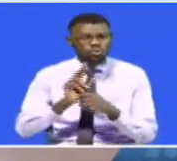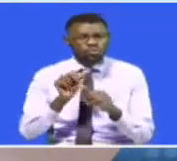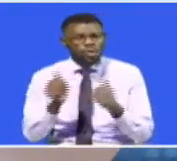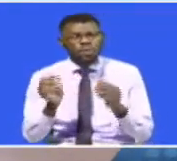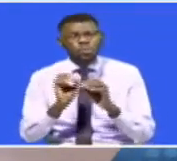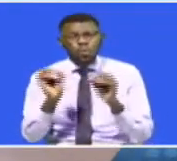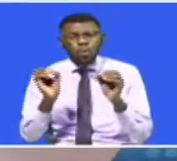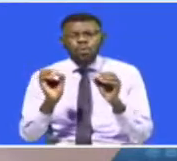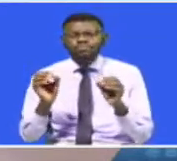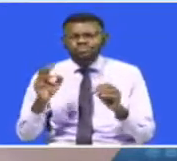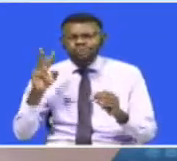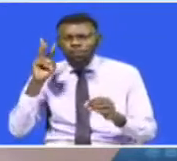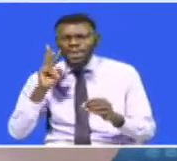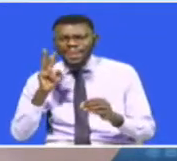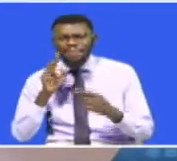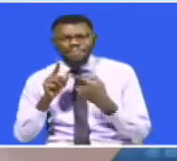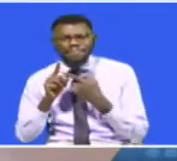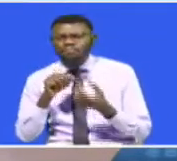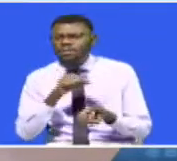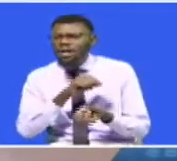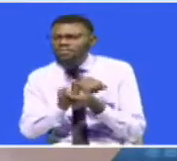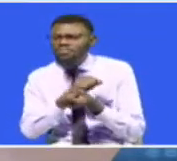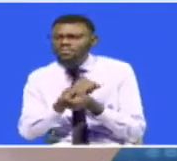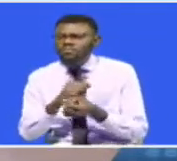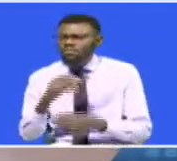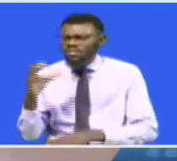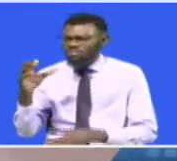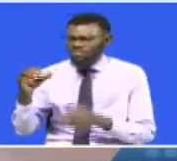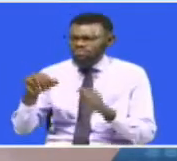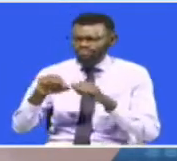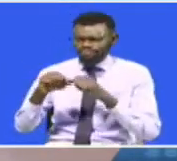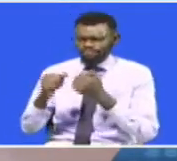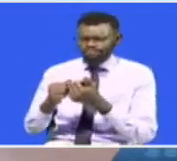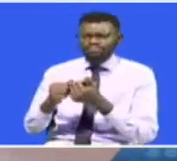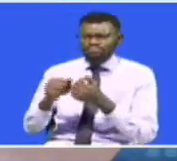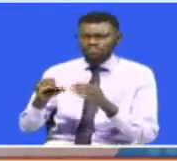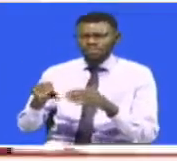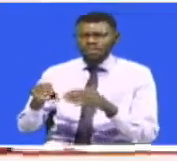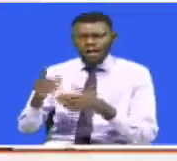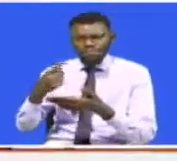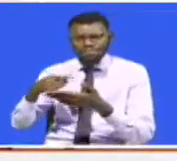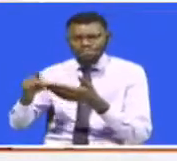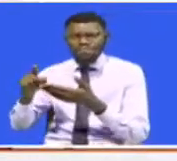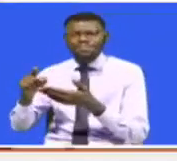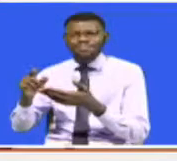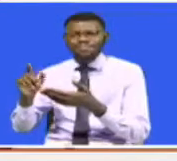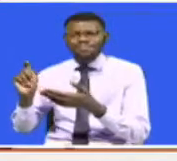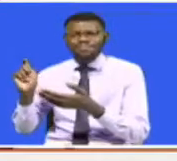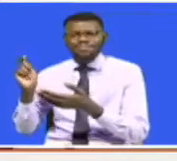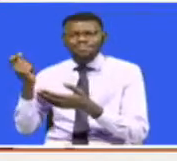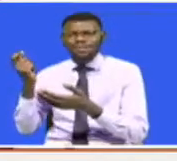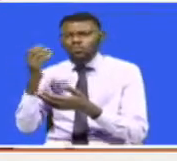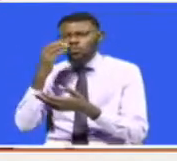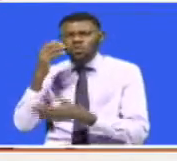Lusiga reports on why the civil society gave the president a 4 out of 10. I,